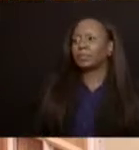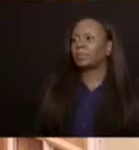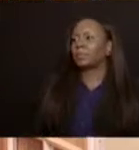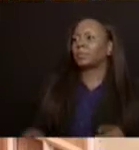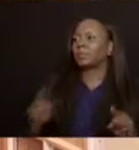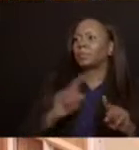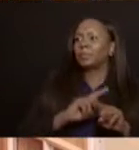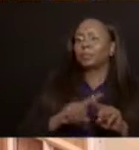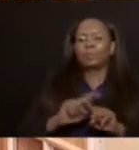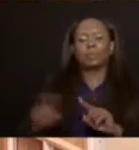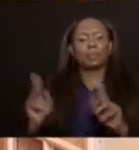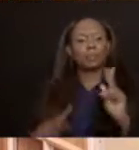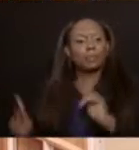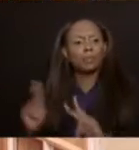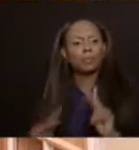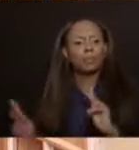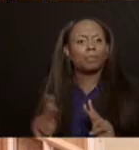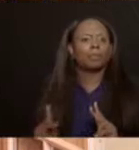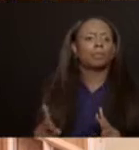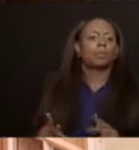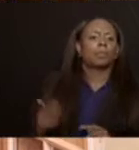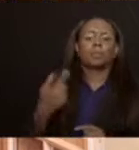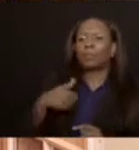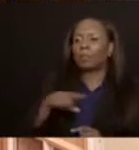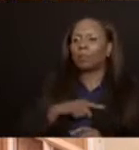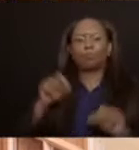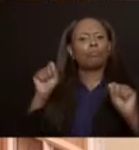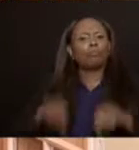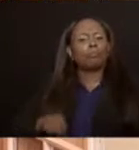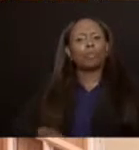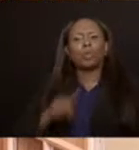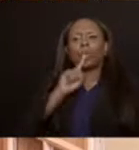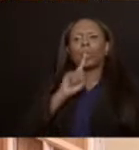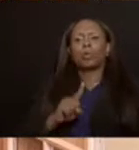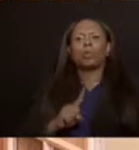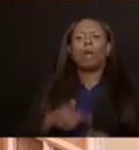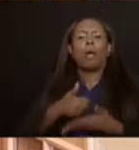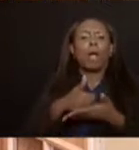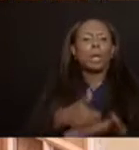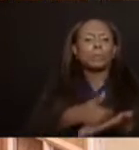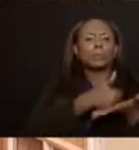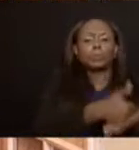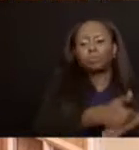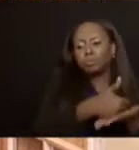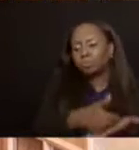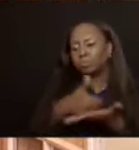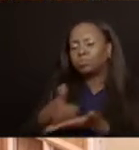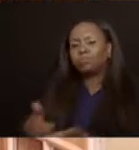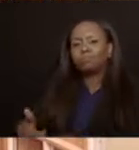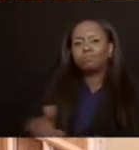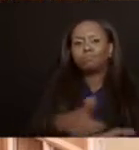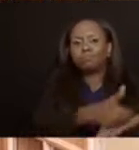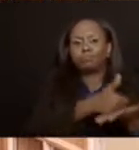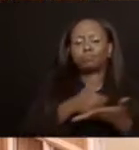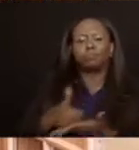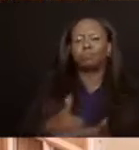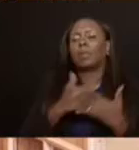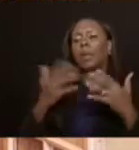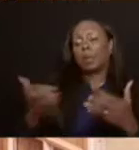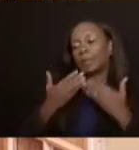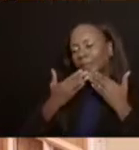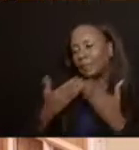across the country, that we've been able to reach as far as we have reached. And I really, really want us to thank